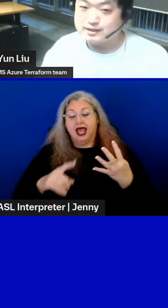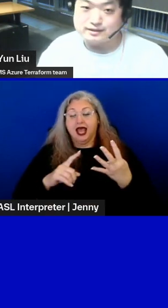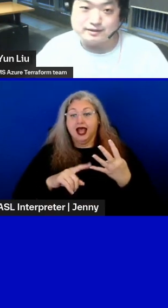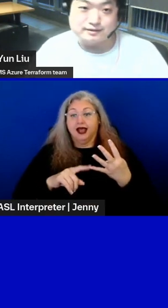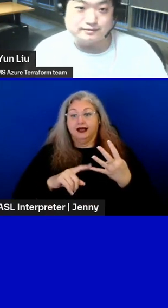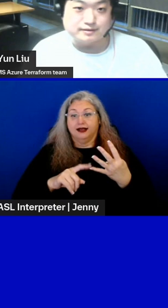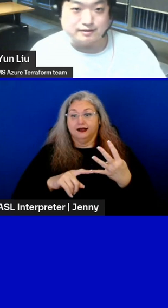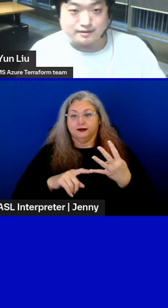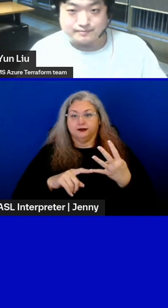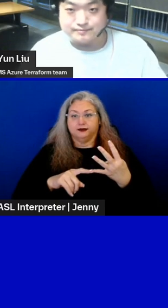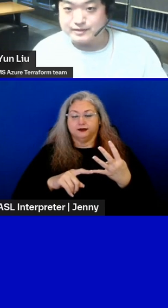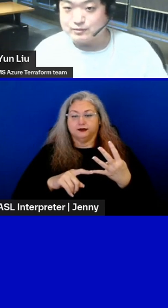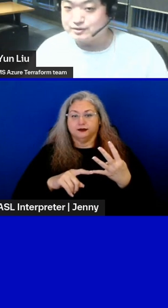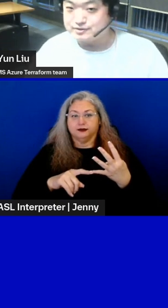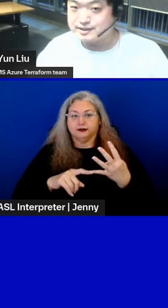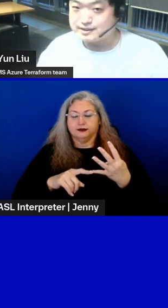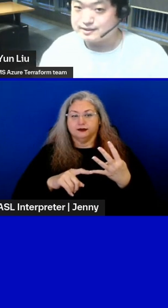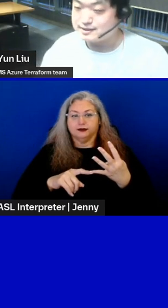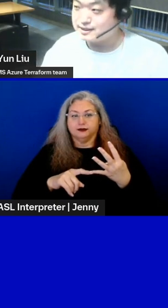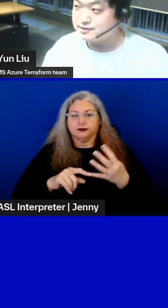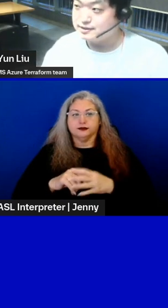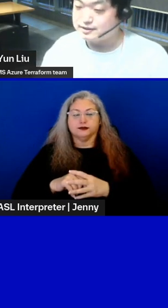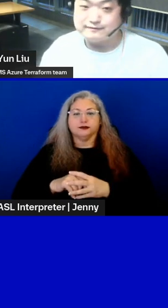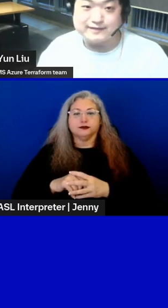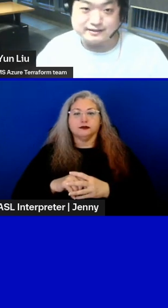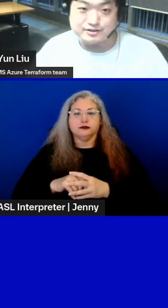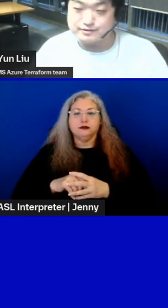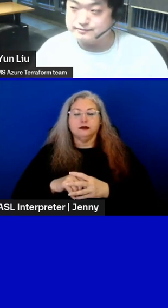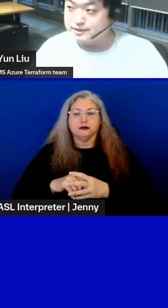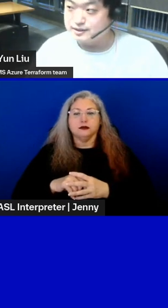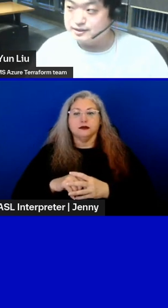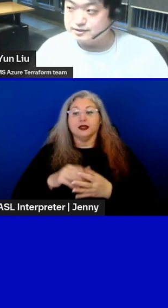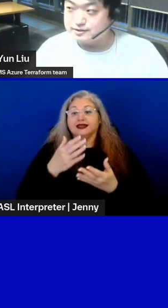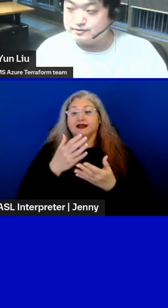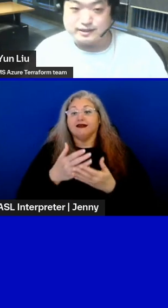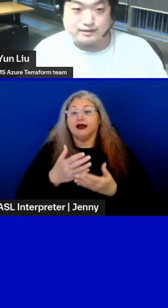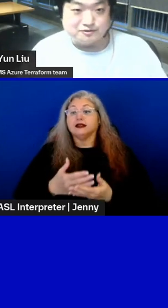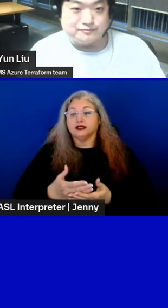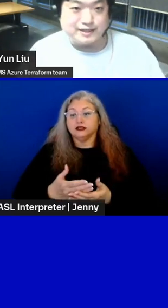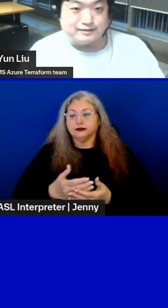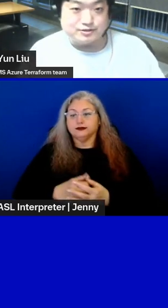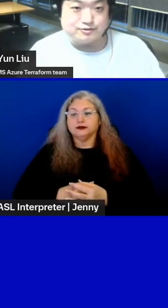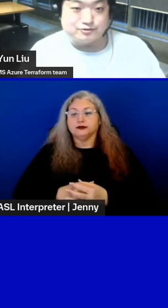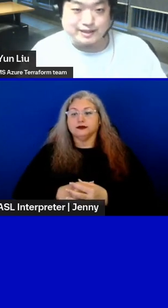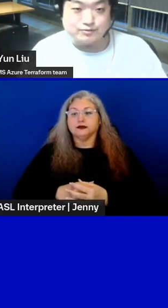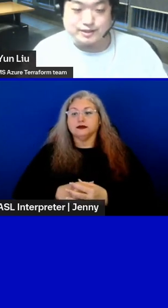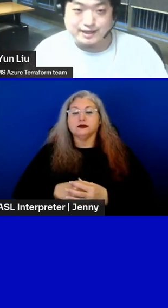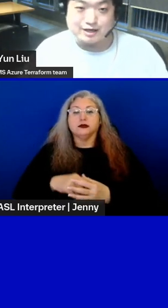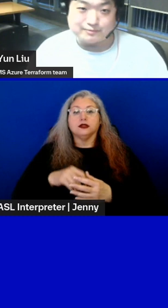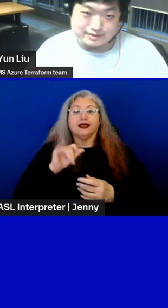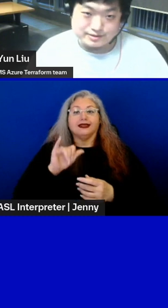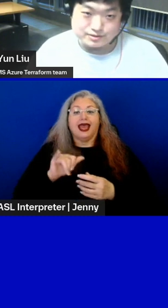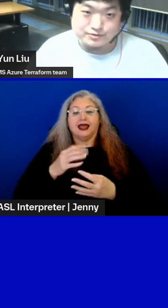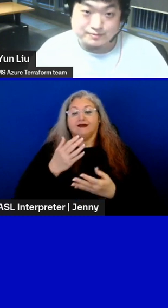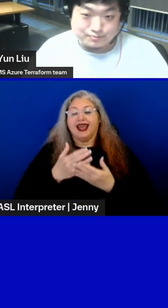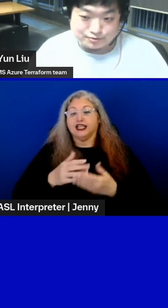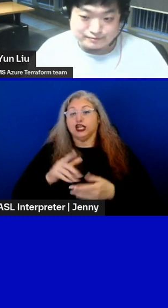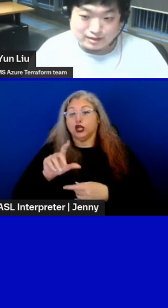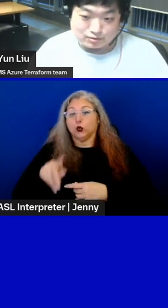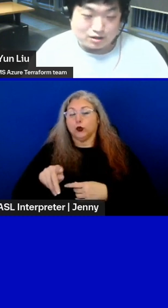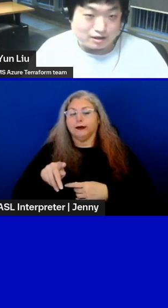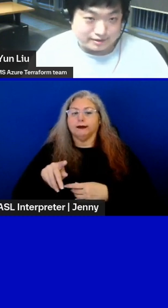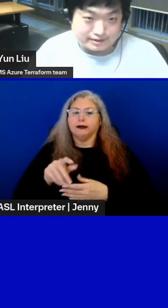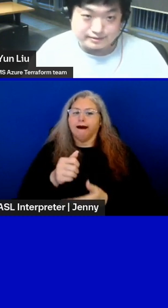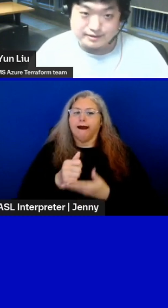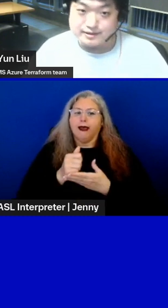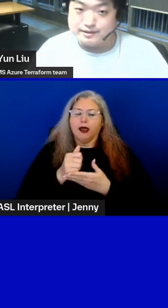final I want to see is that the validation. So the validation loopback really help us to improve